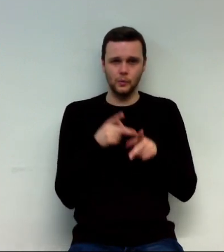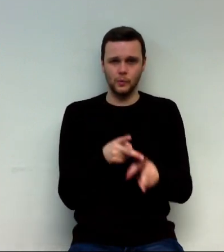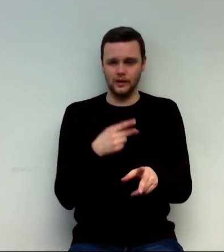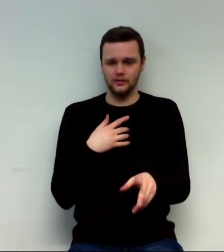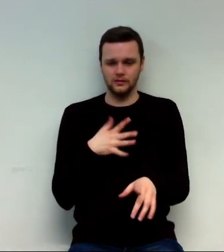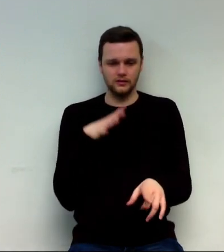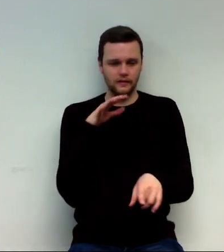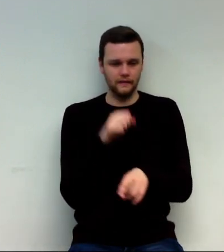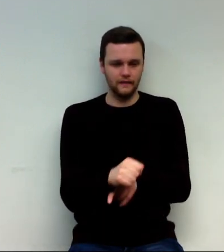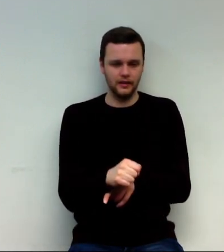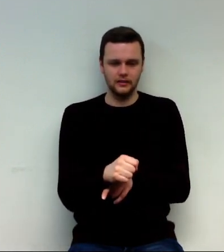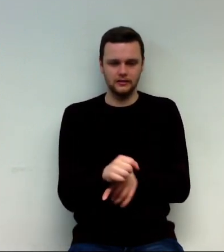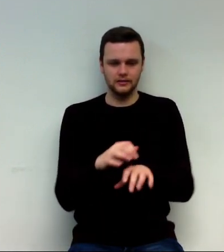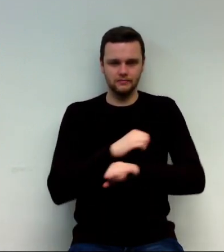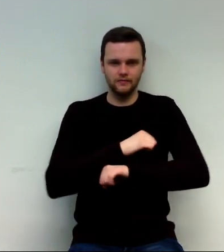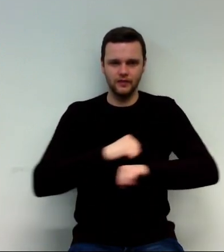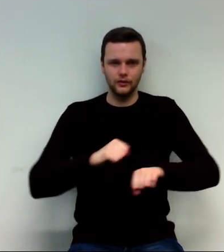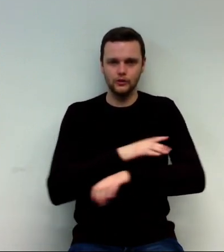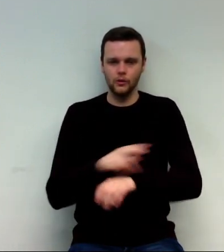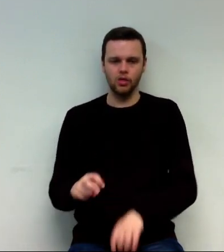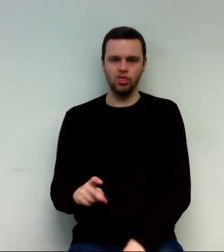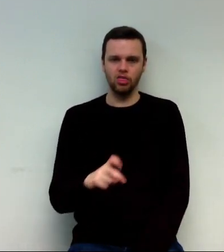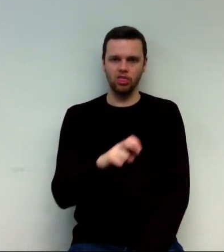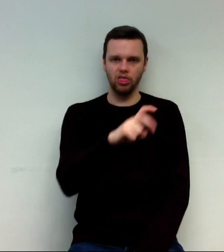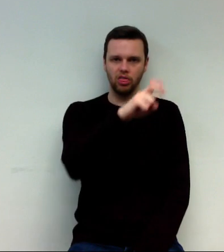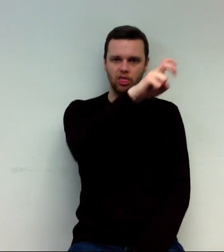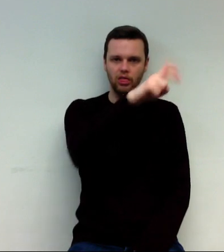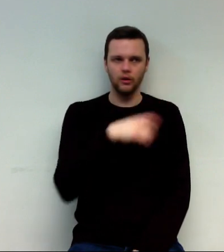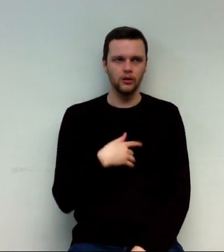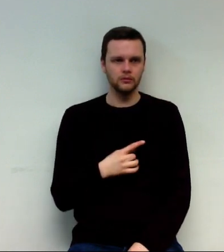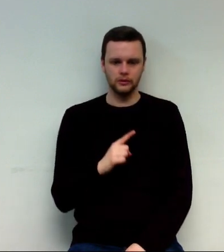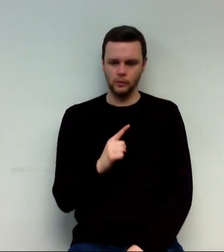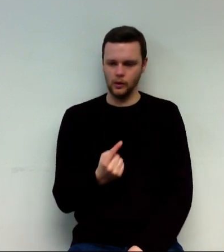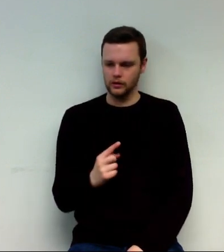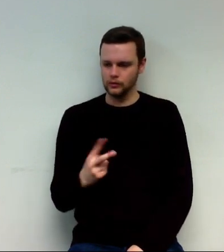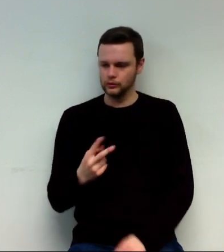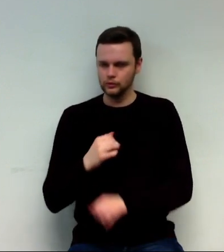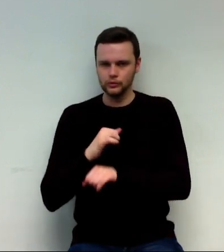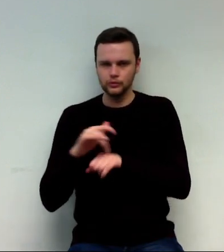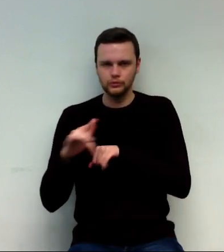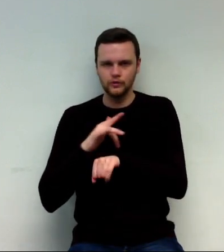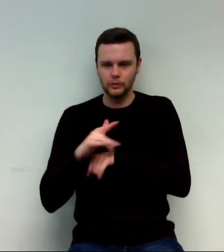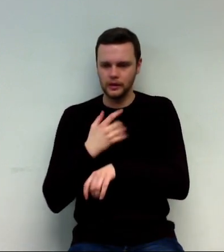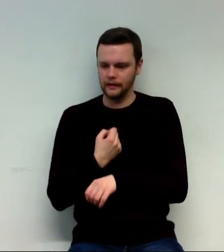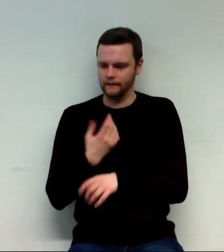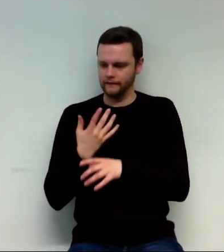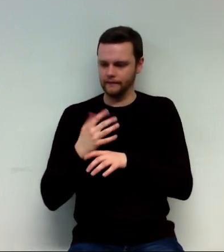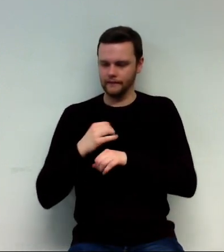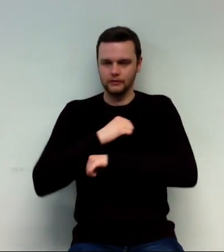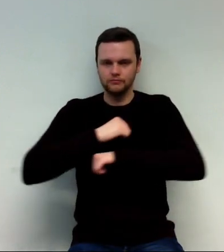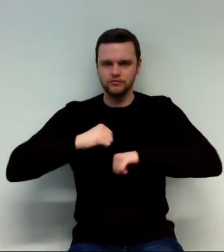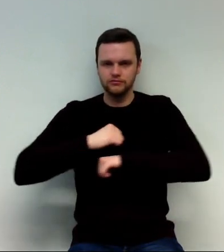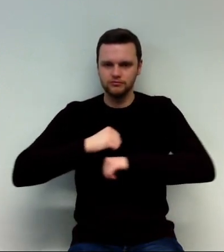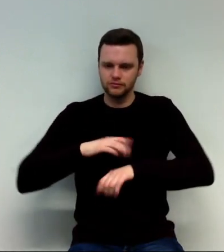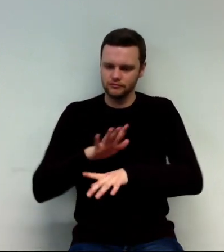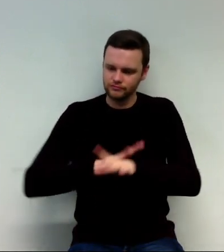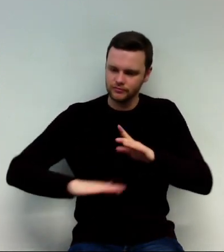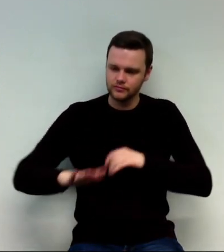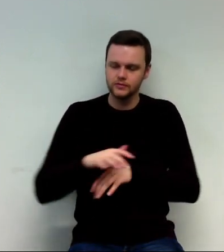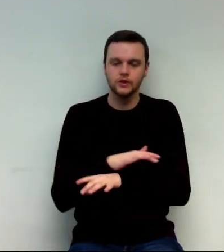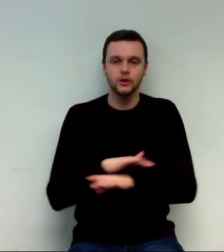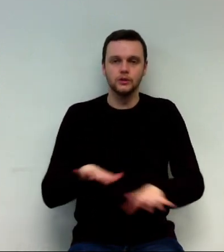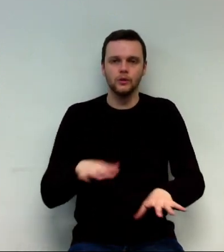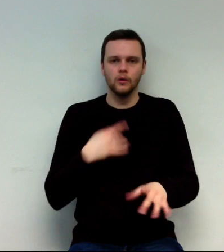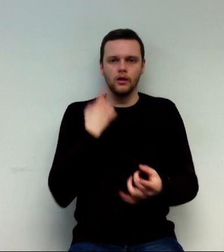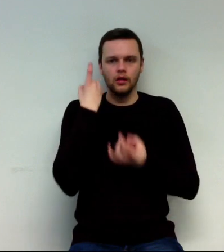venue that's step-free, or a venue that will let you do 1 or 2 shows in a space that's step-free. And so you're not necessarily going down the